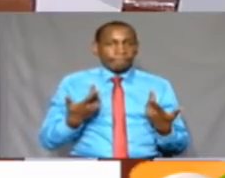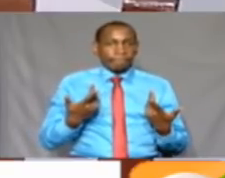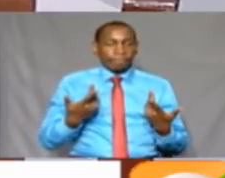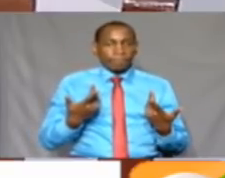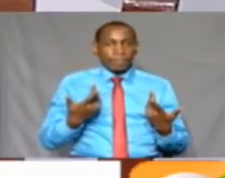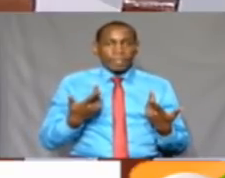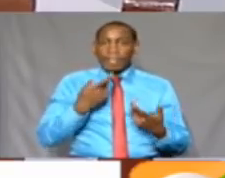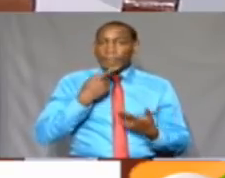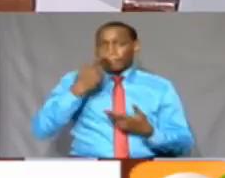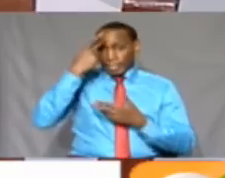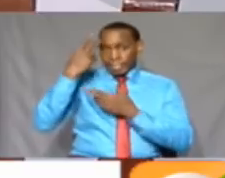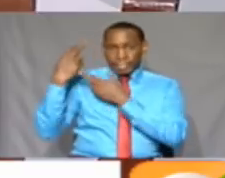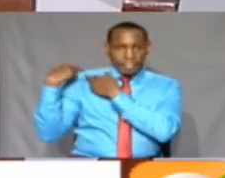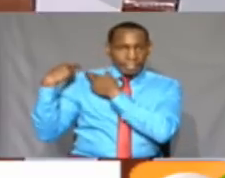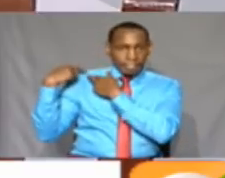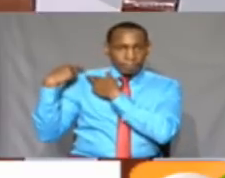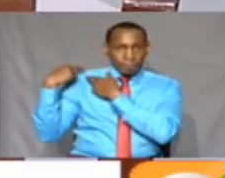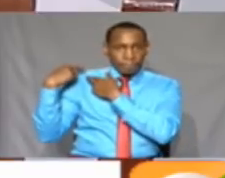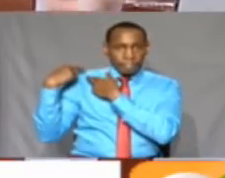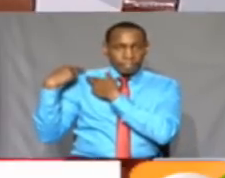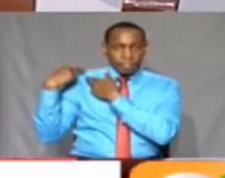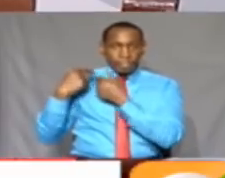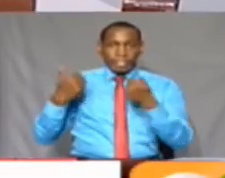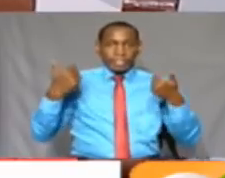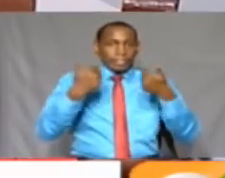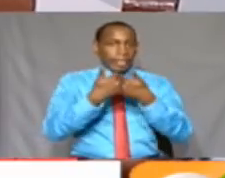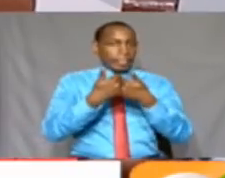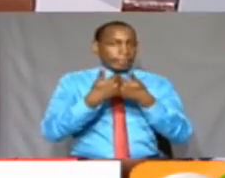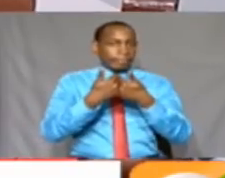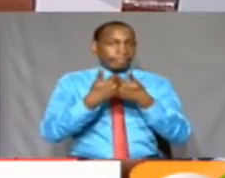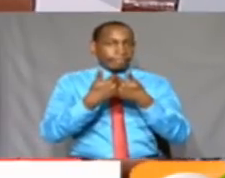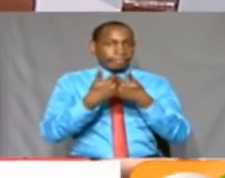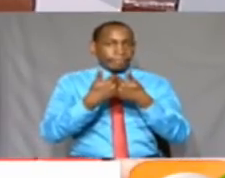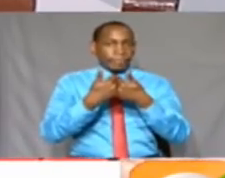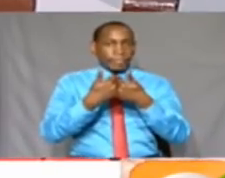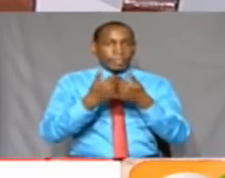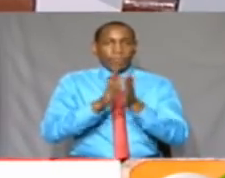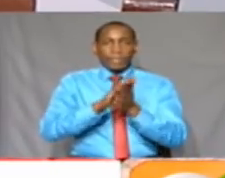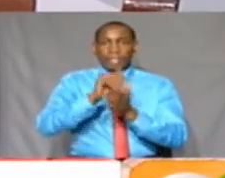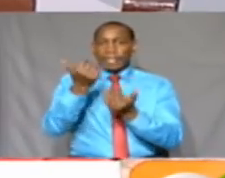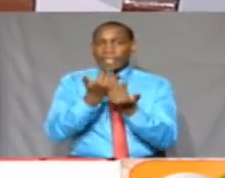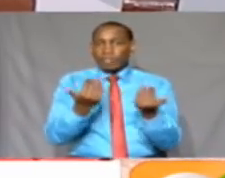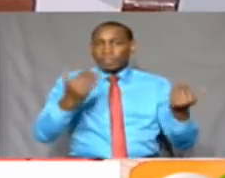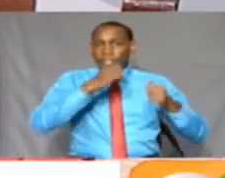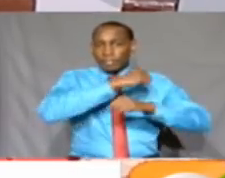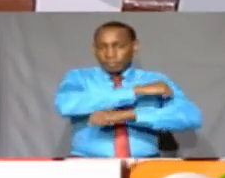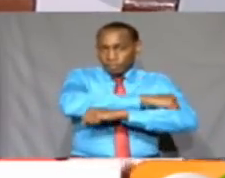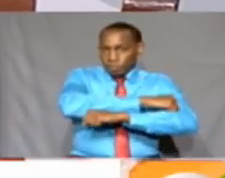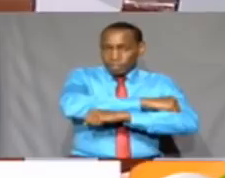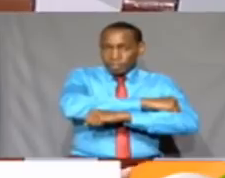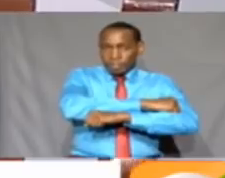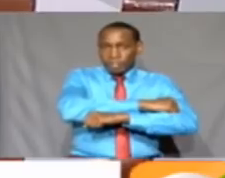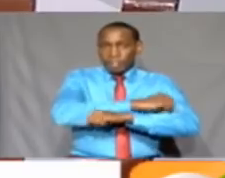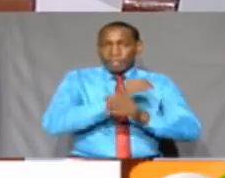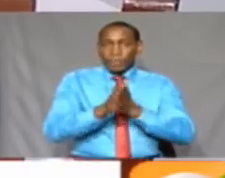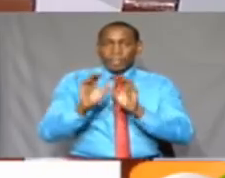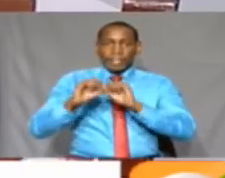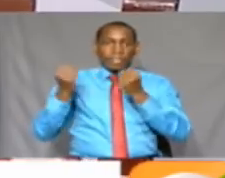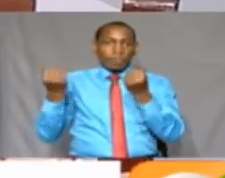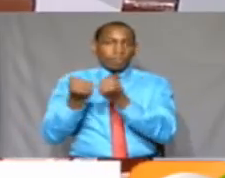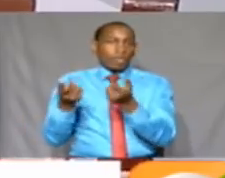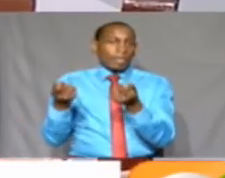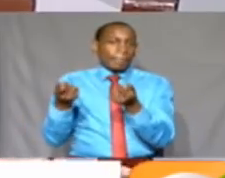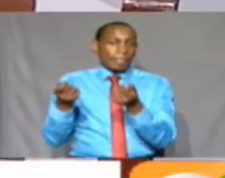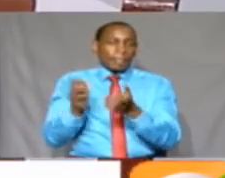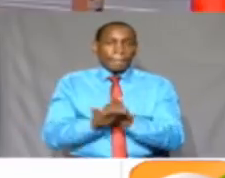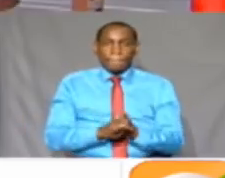parenting roles. You are fighting us against other children in the schools. Yeah. And the social media. Absolutely. I was